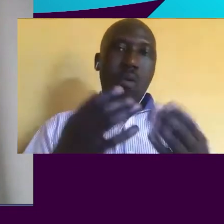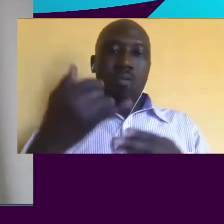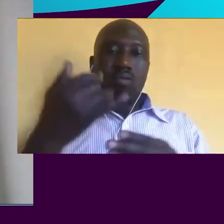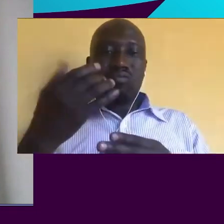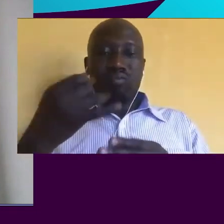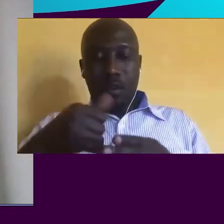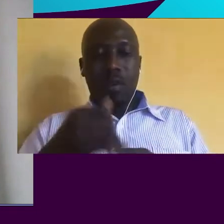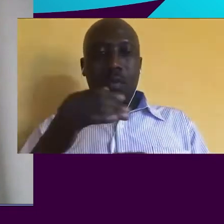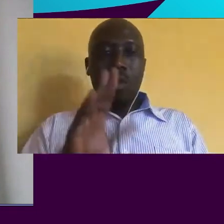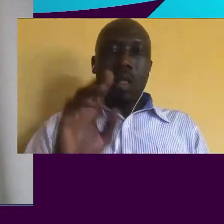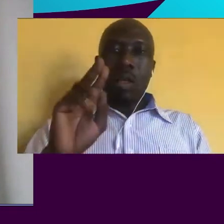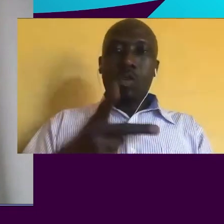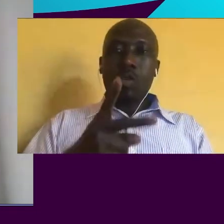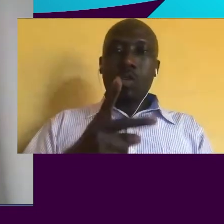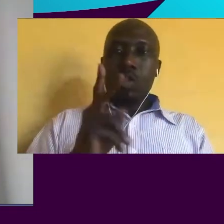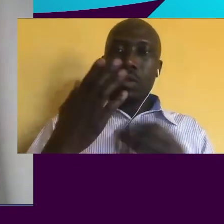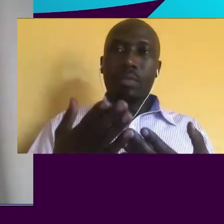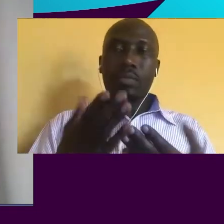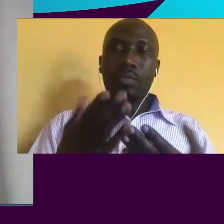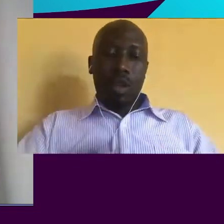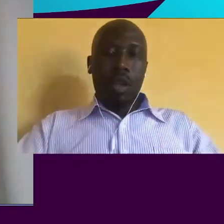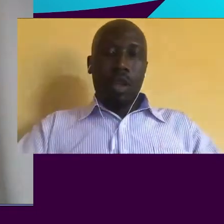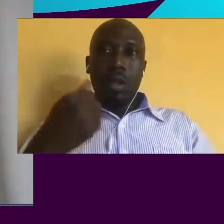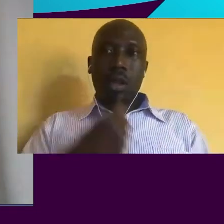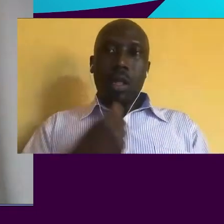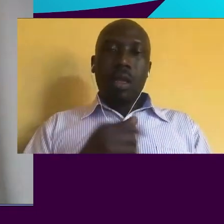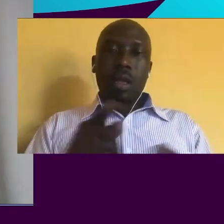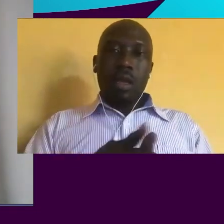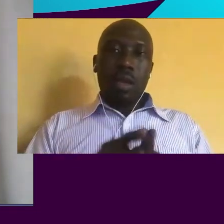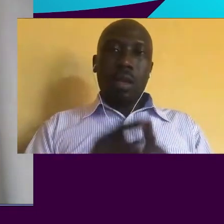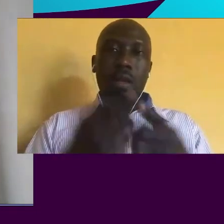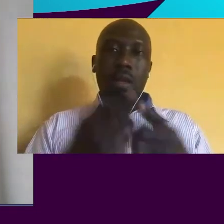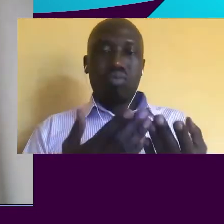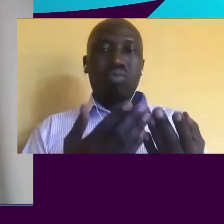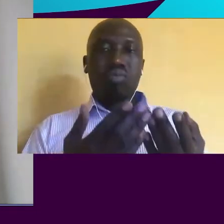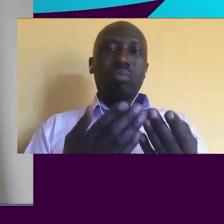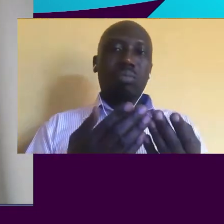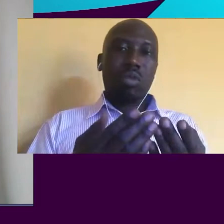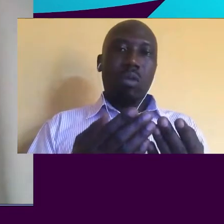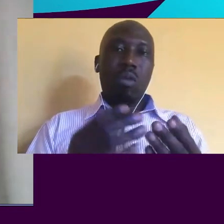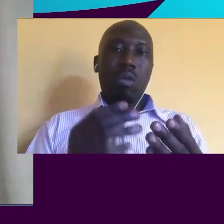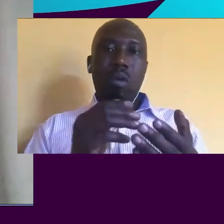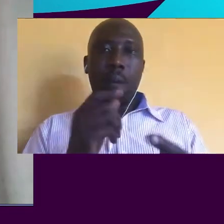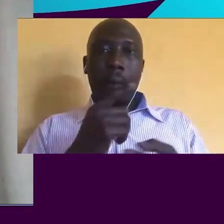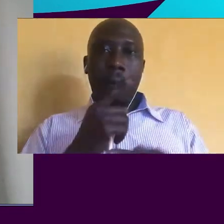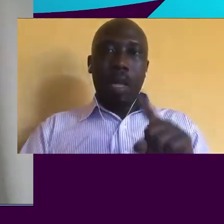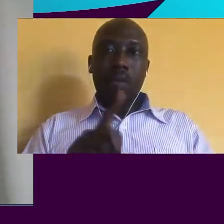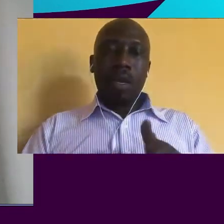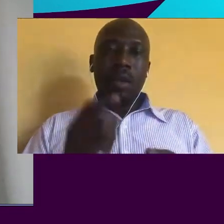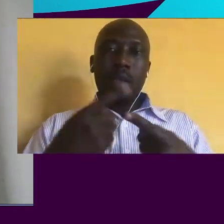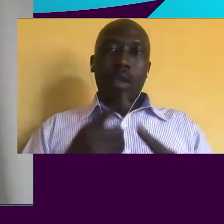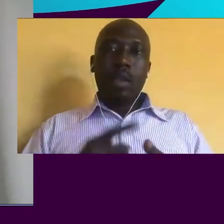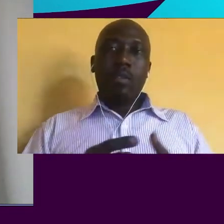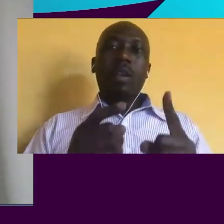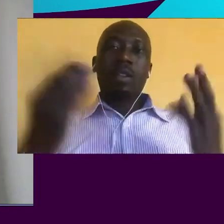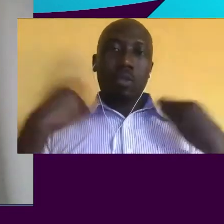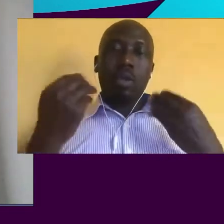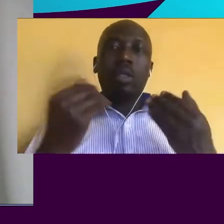2,000 young girls to play in football games and tournaments. So that's been really impressive.